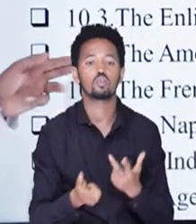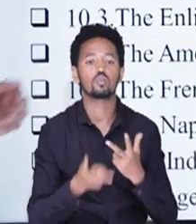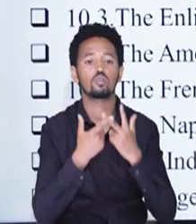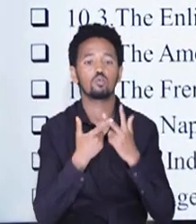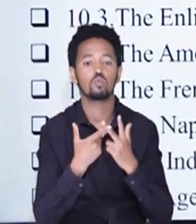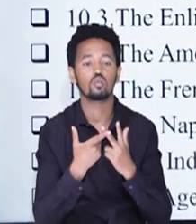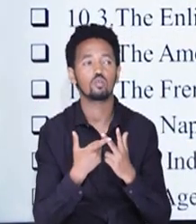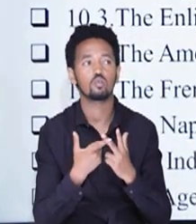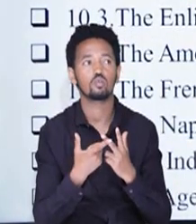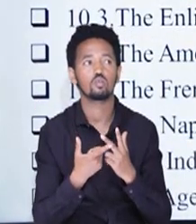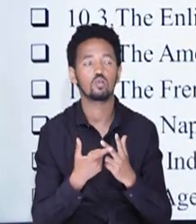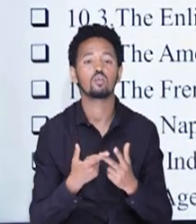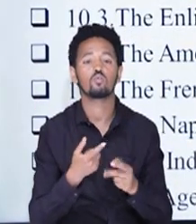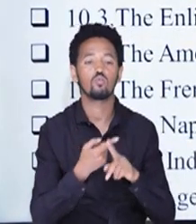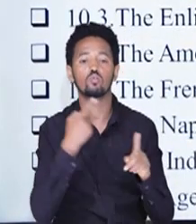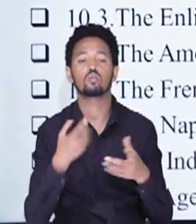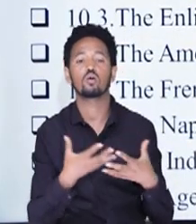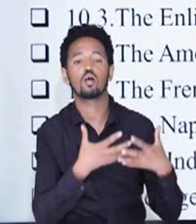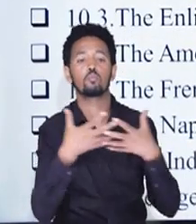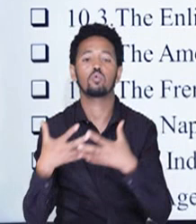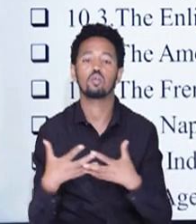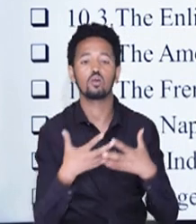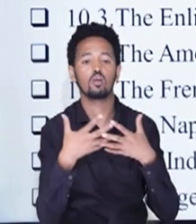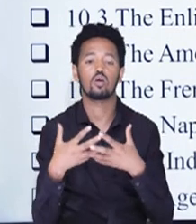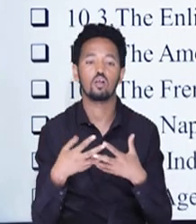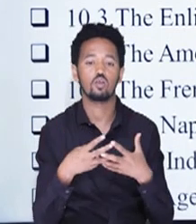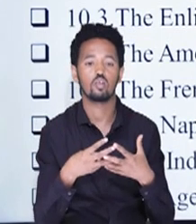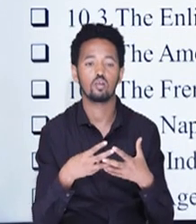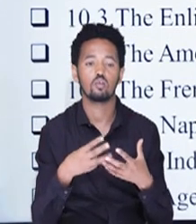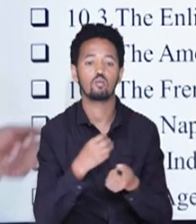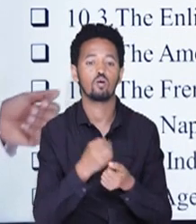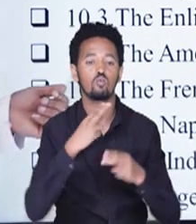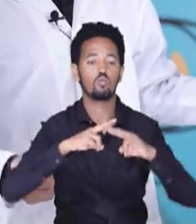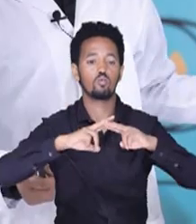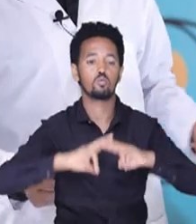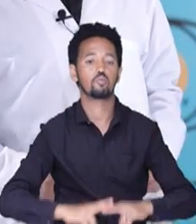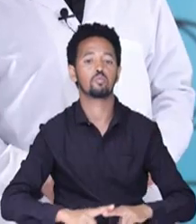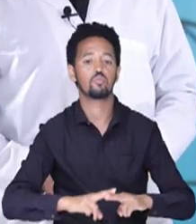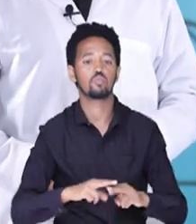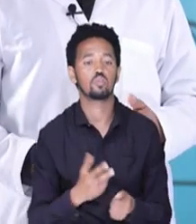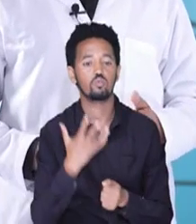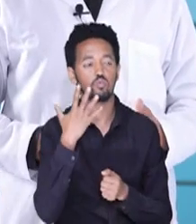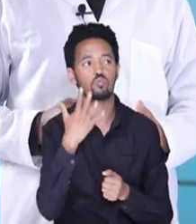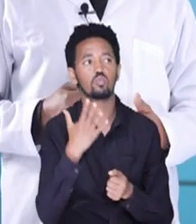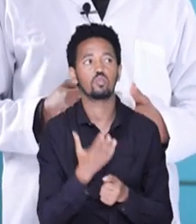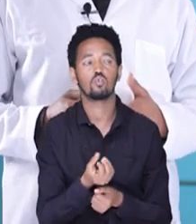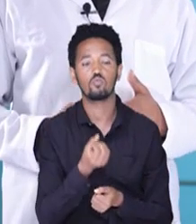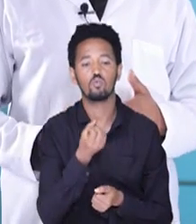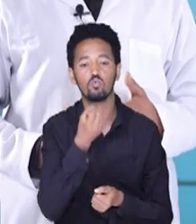The fourth, the American War of Independence. The fifth one, the